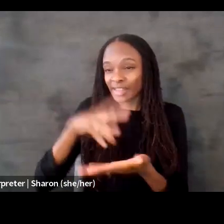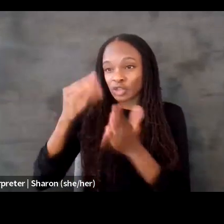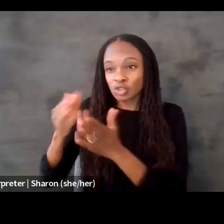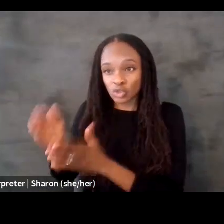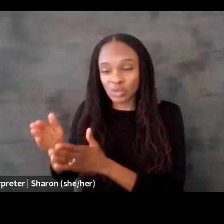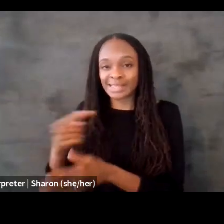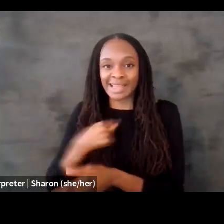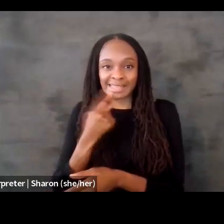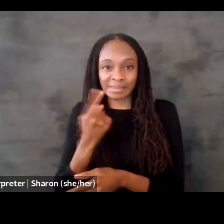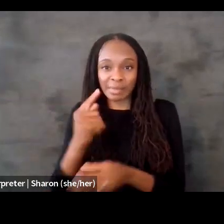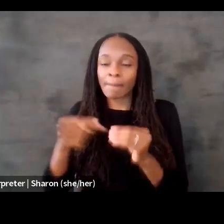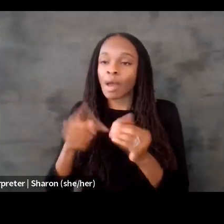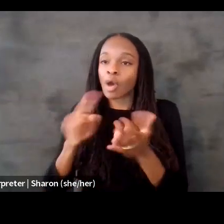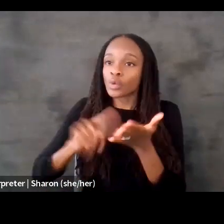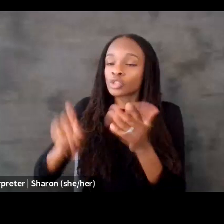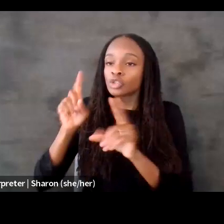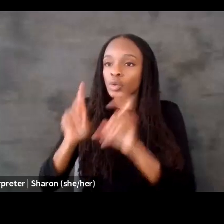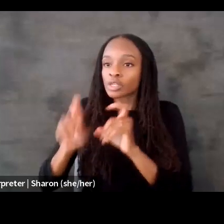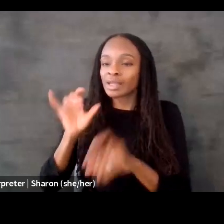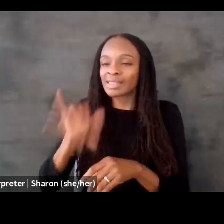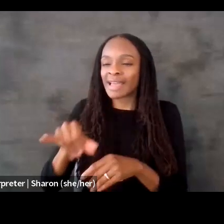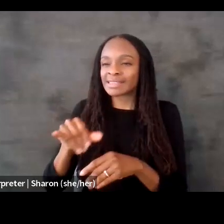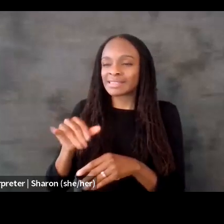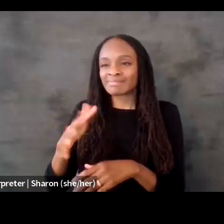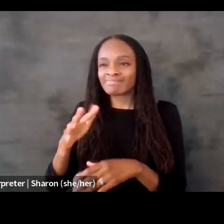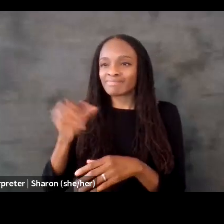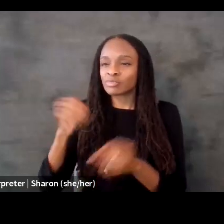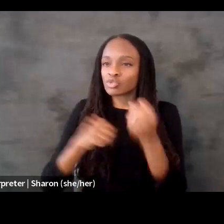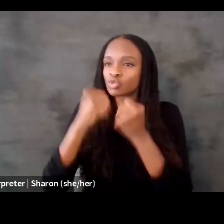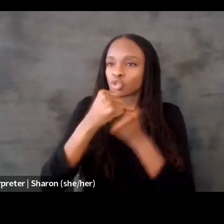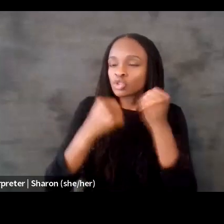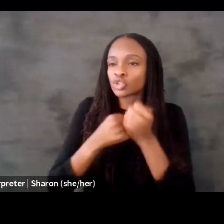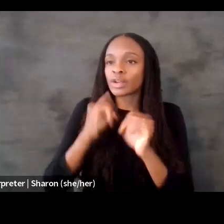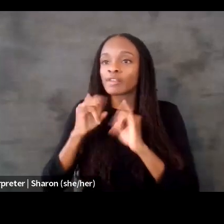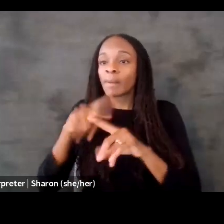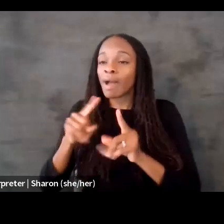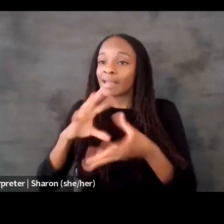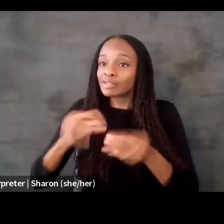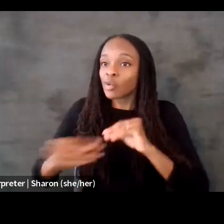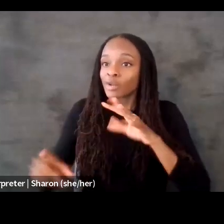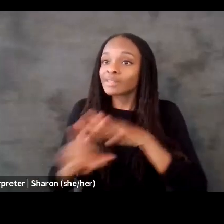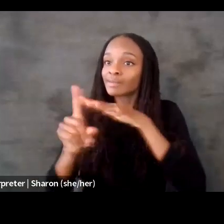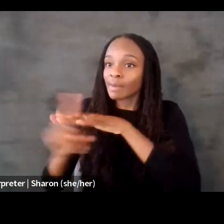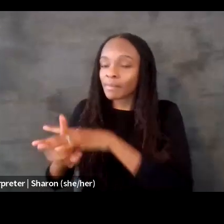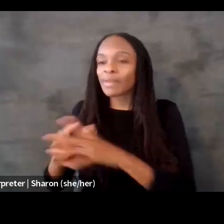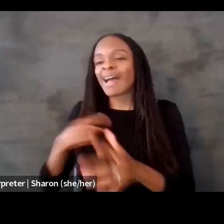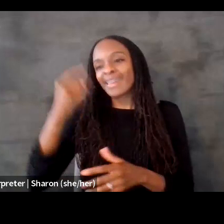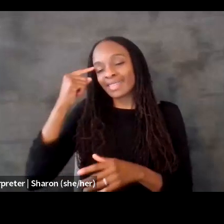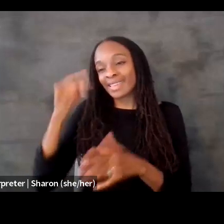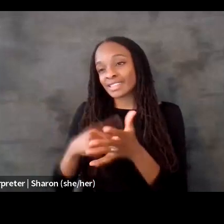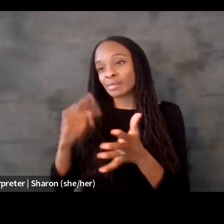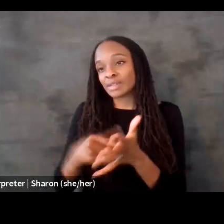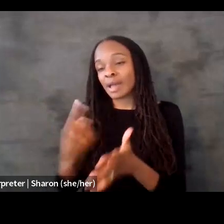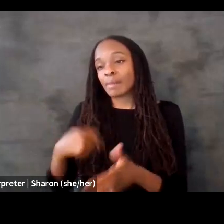And we have research questions, use a semi-structured interview, but there are other narratives that emerged. And so I think that sometimes we